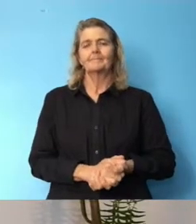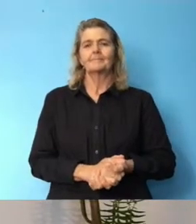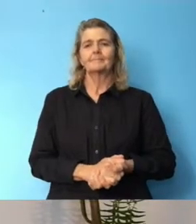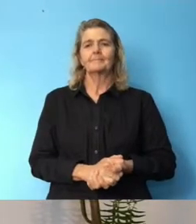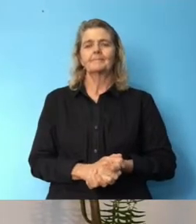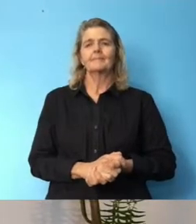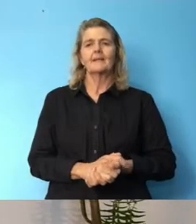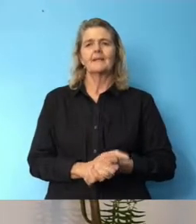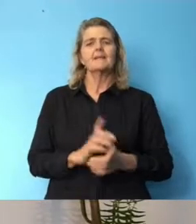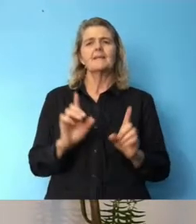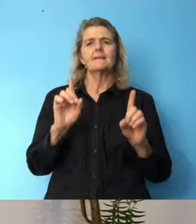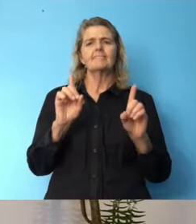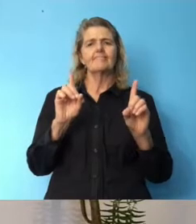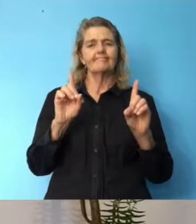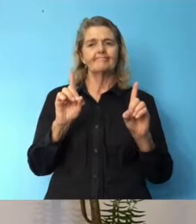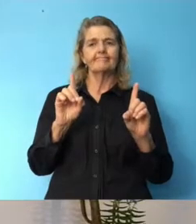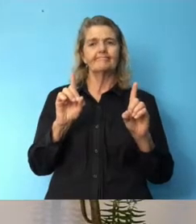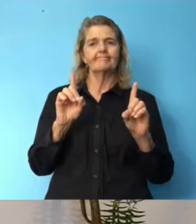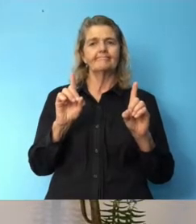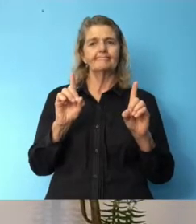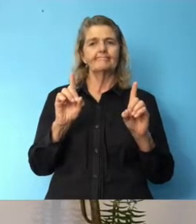and then just our straight blue.